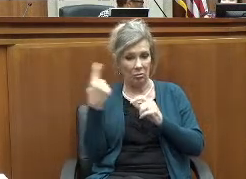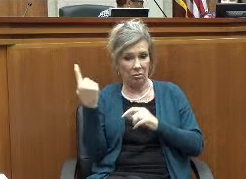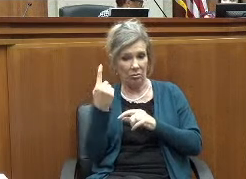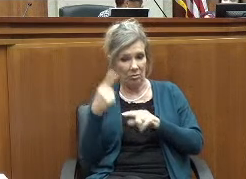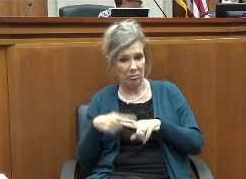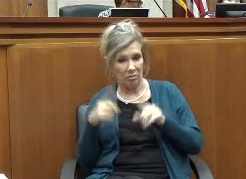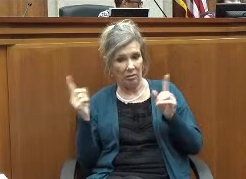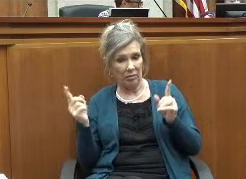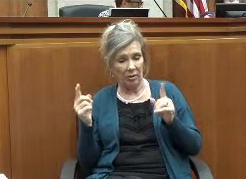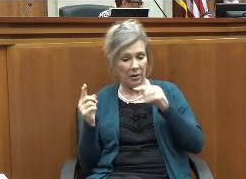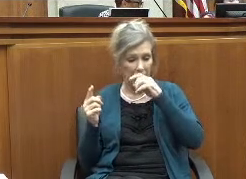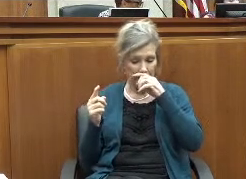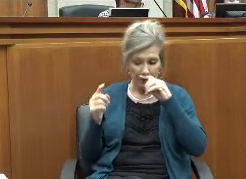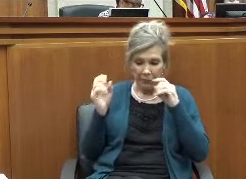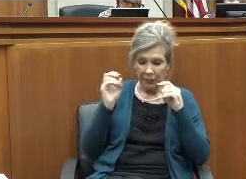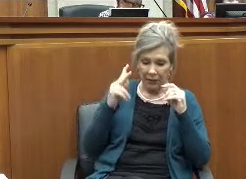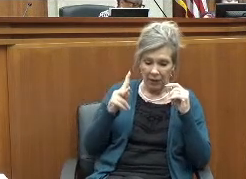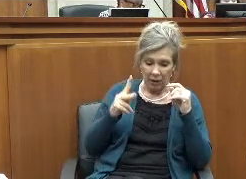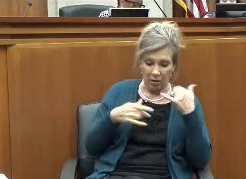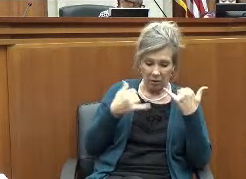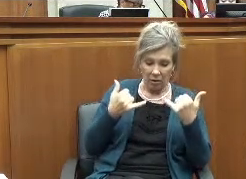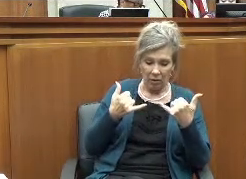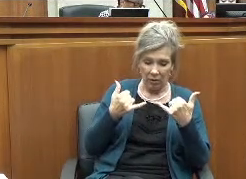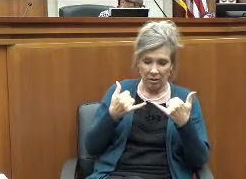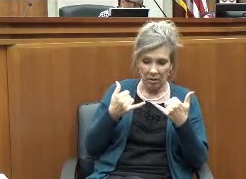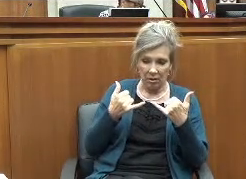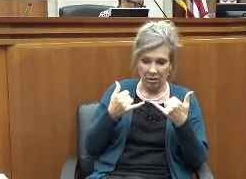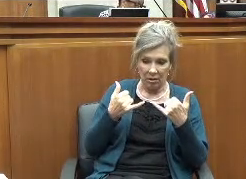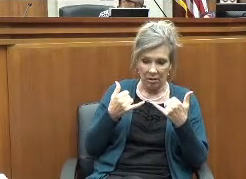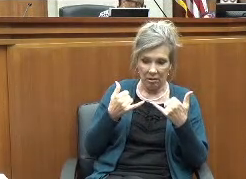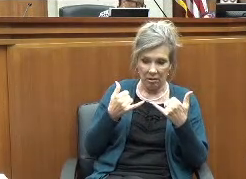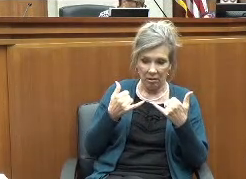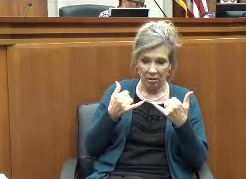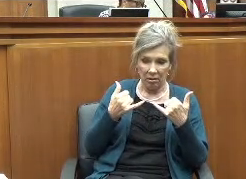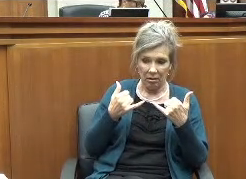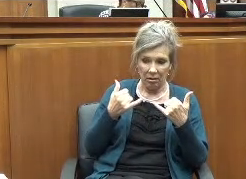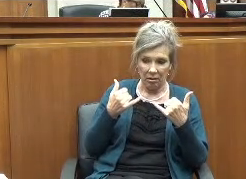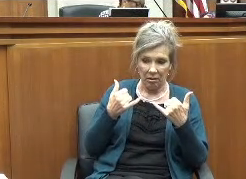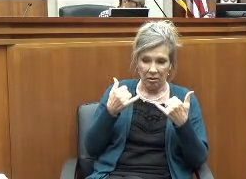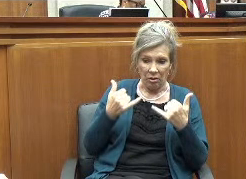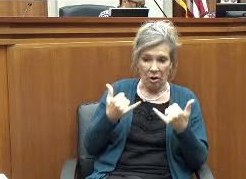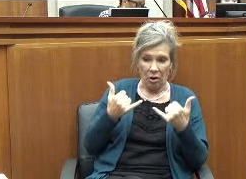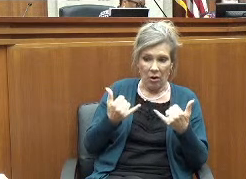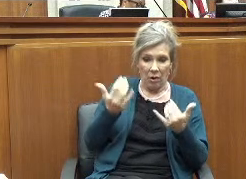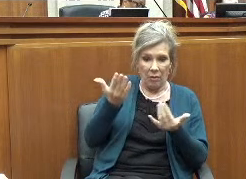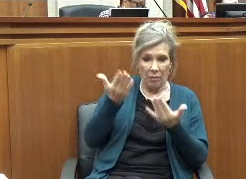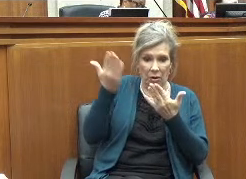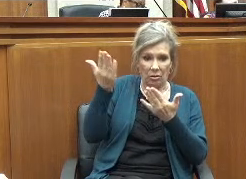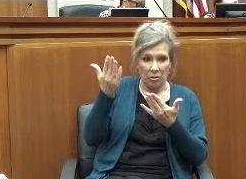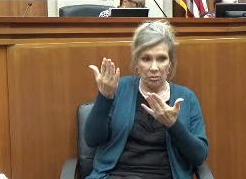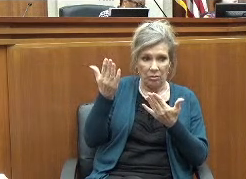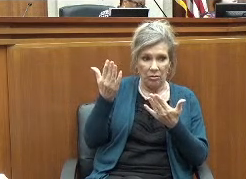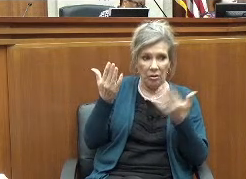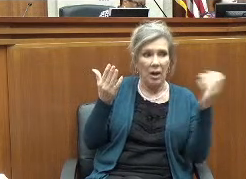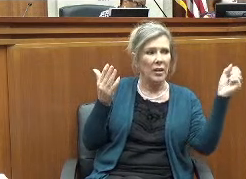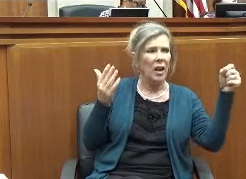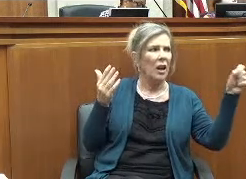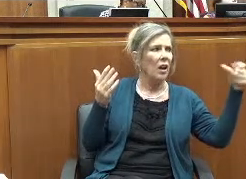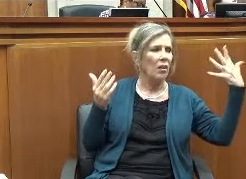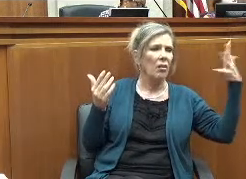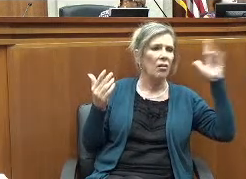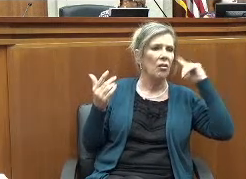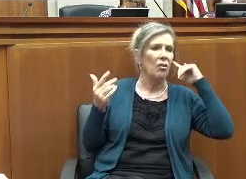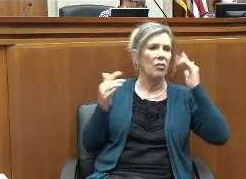something. So the current, good, Sean. So Yeah, I've heard that, but have